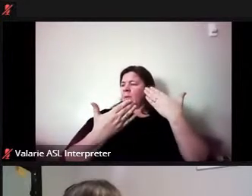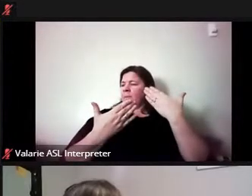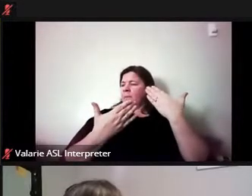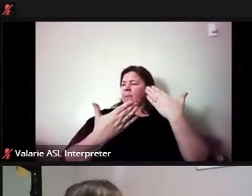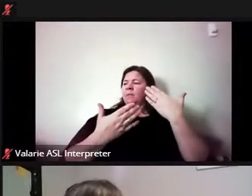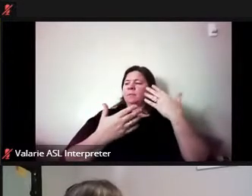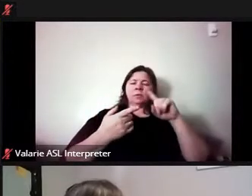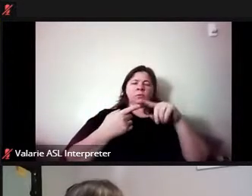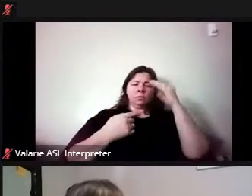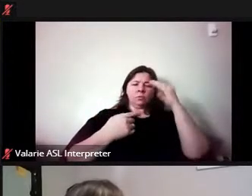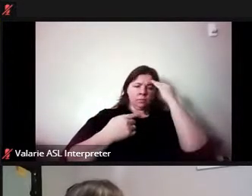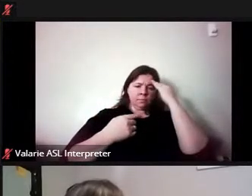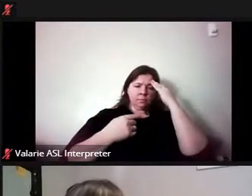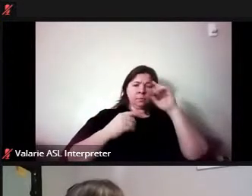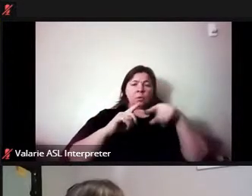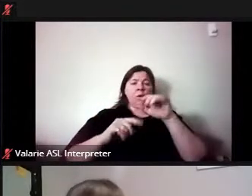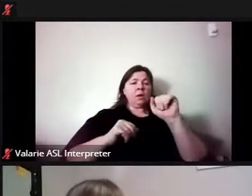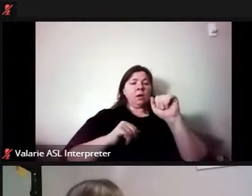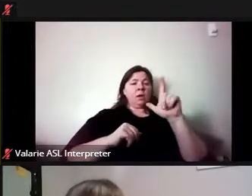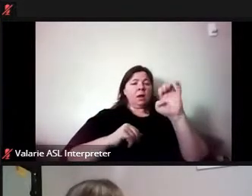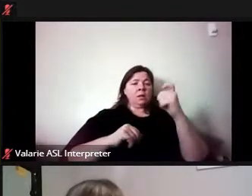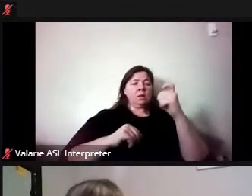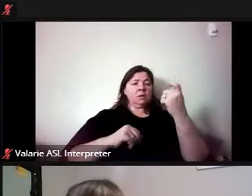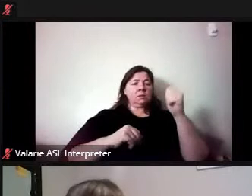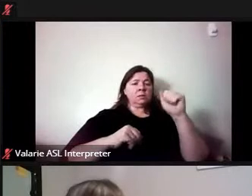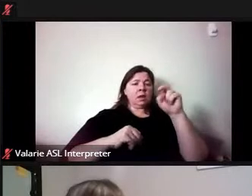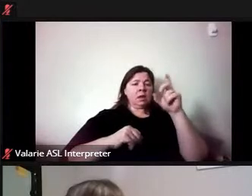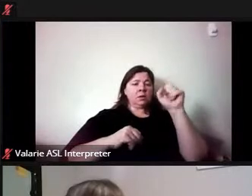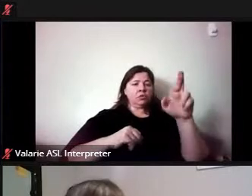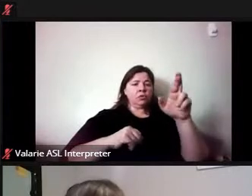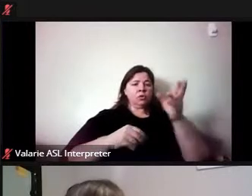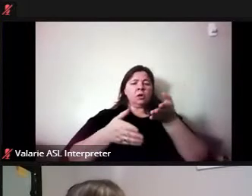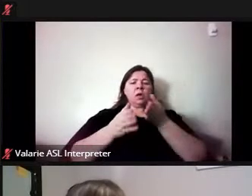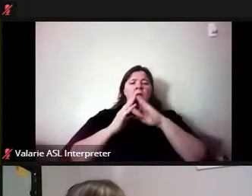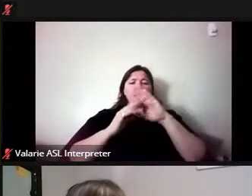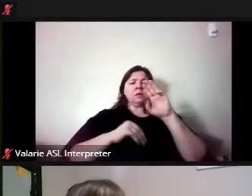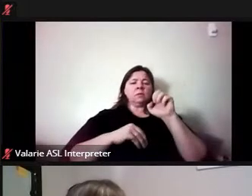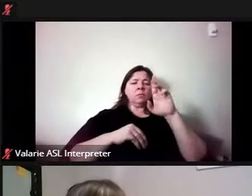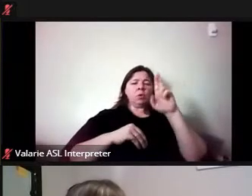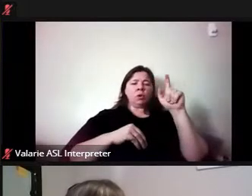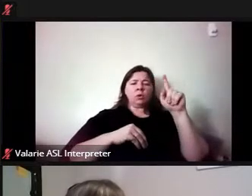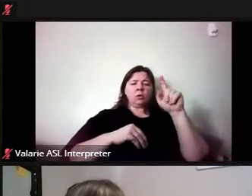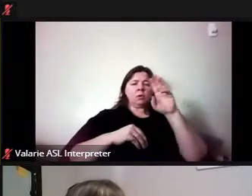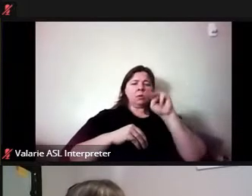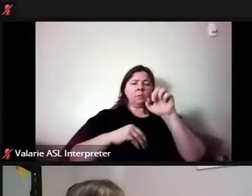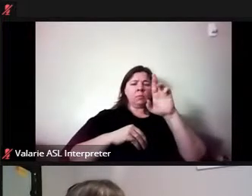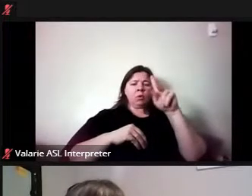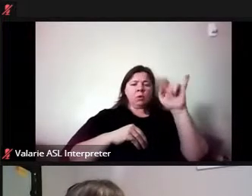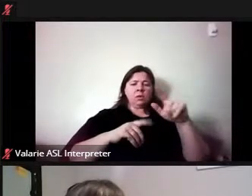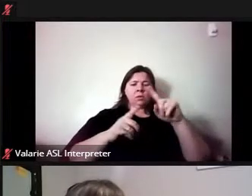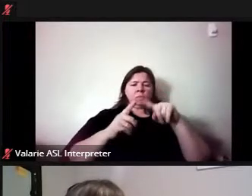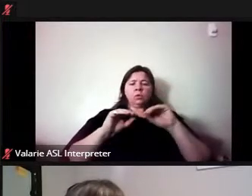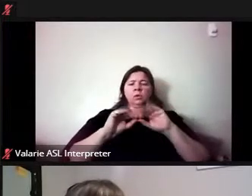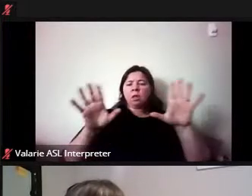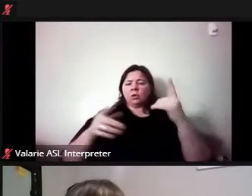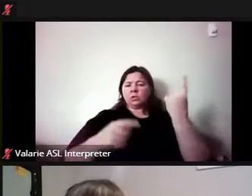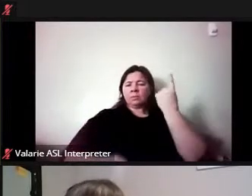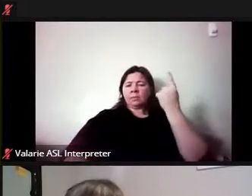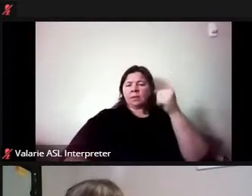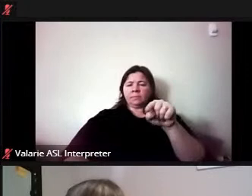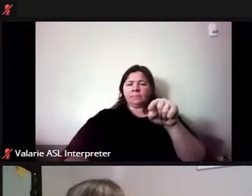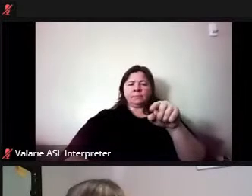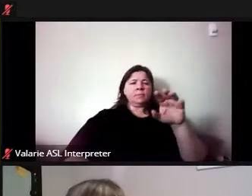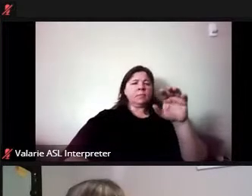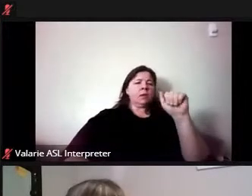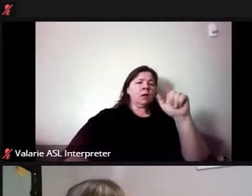is finished asking his question, I just want to ask Marty to clarify something, but we'll get back to you, Marty. Thank you. Alexander, will you please